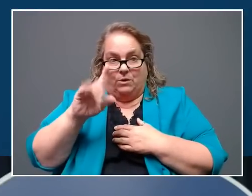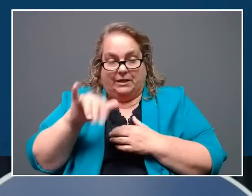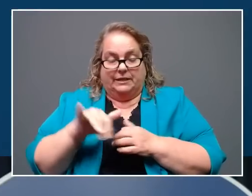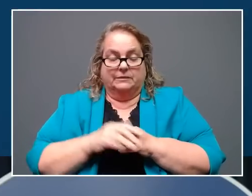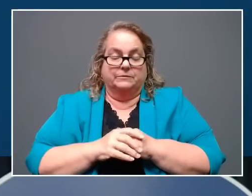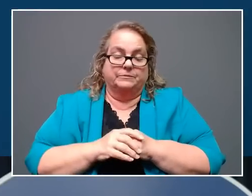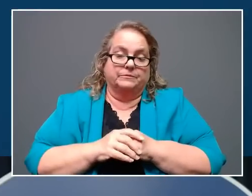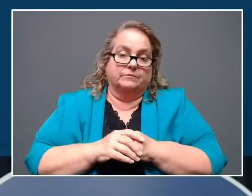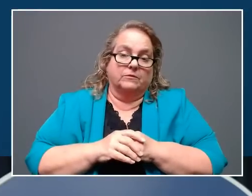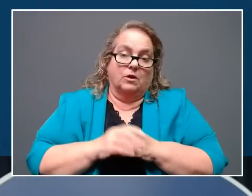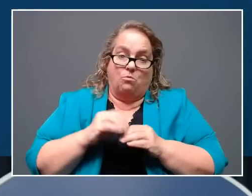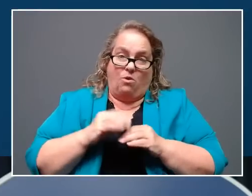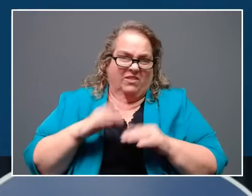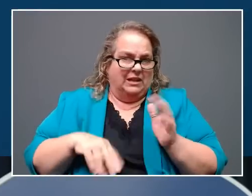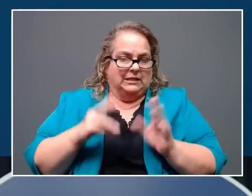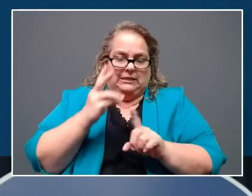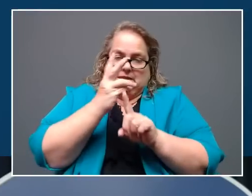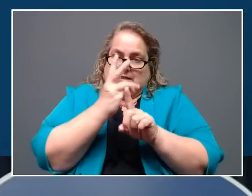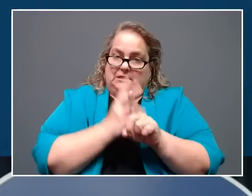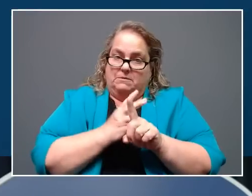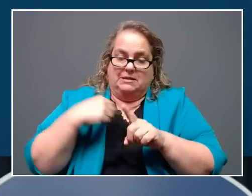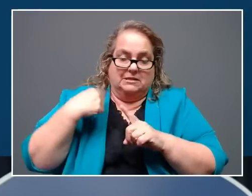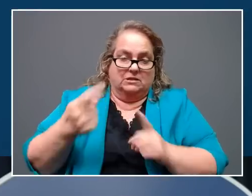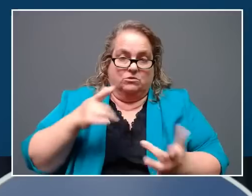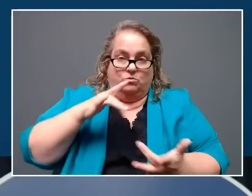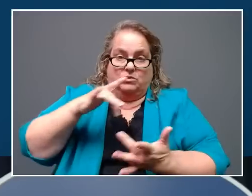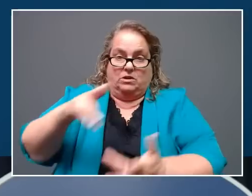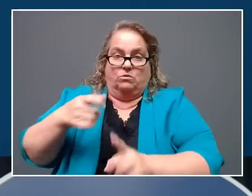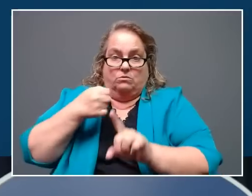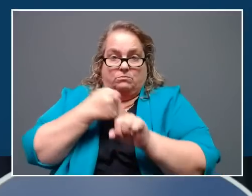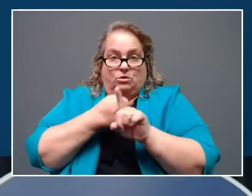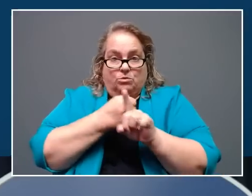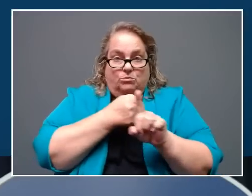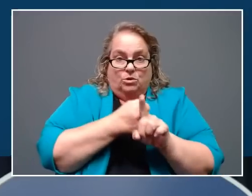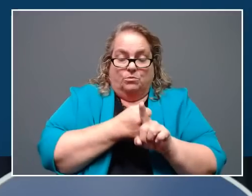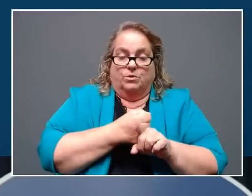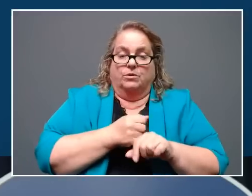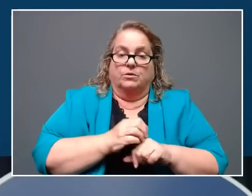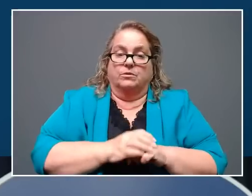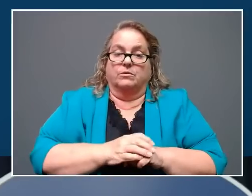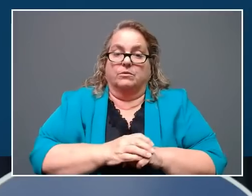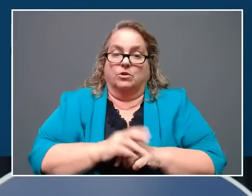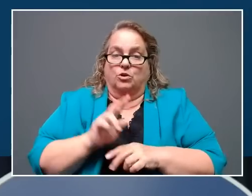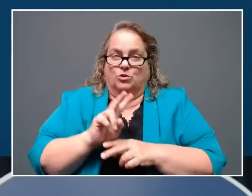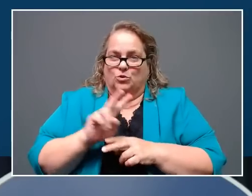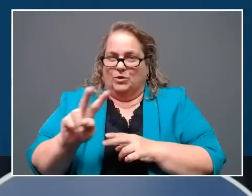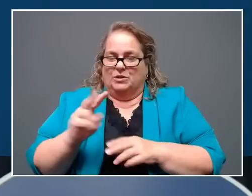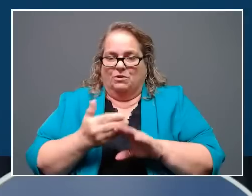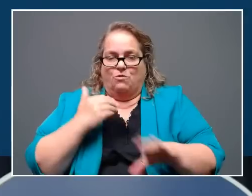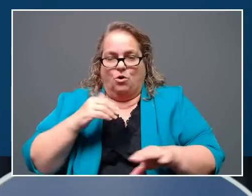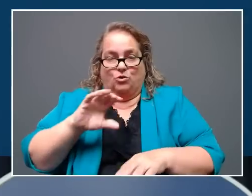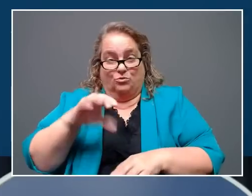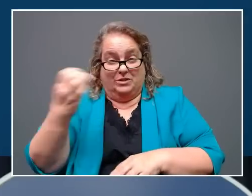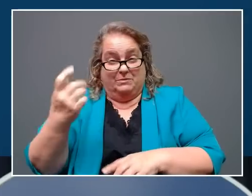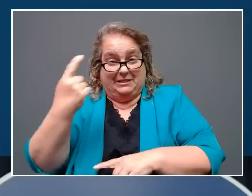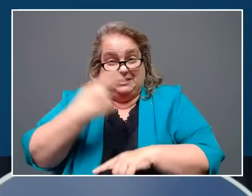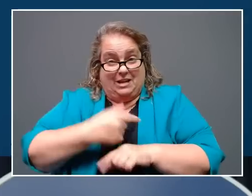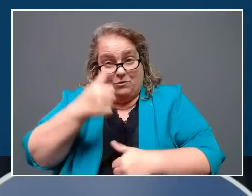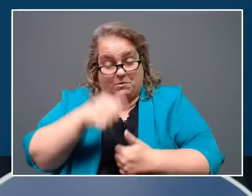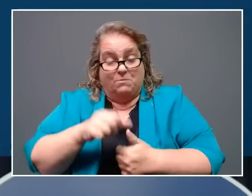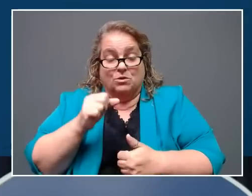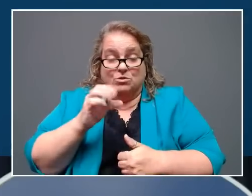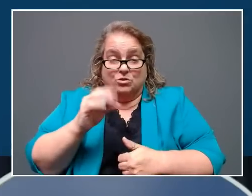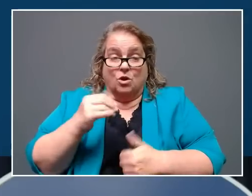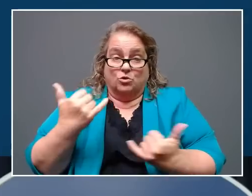6 months since those tornadoes hit, just 2 weeks before Christmas Day. So today's news